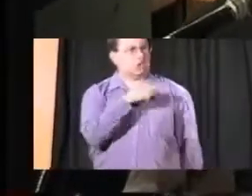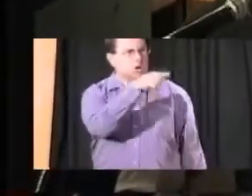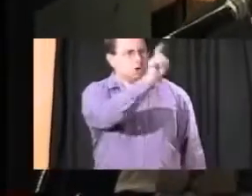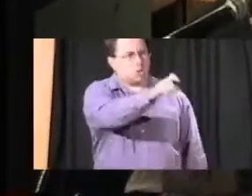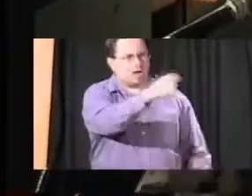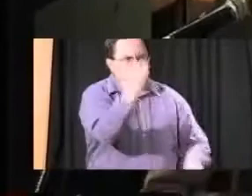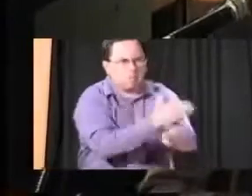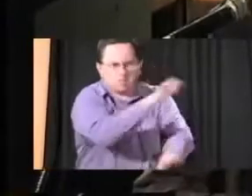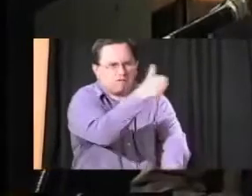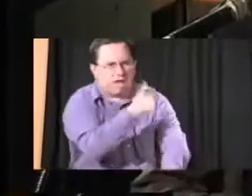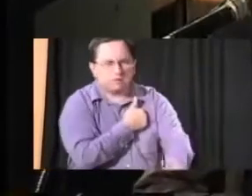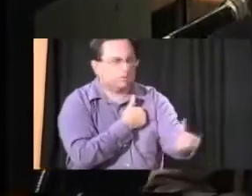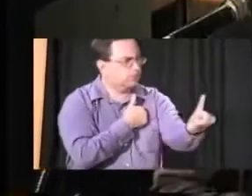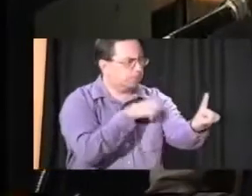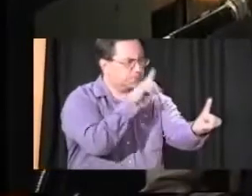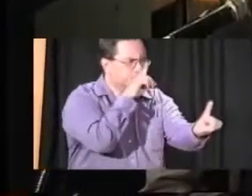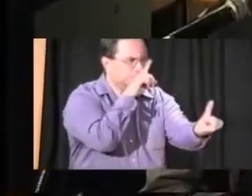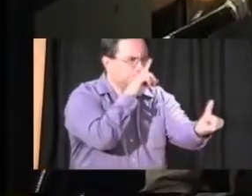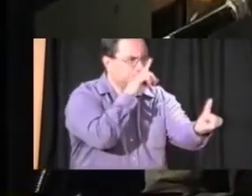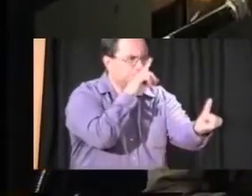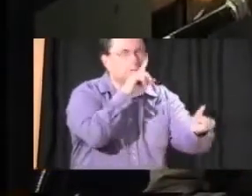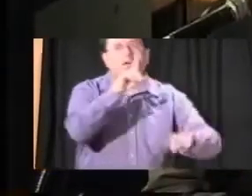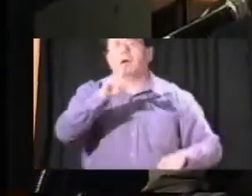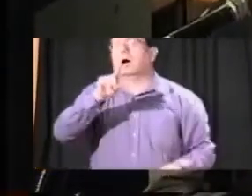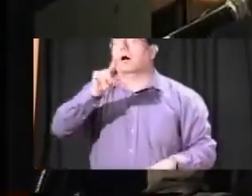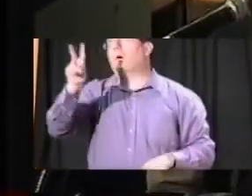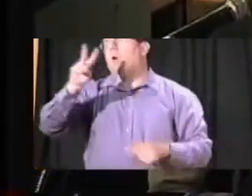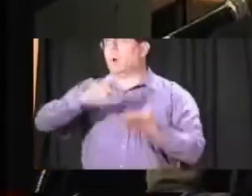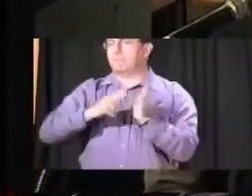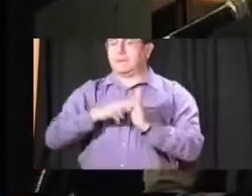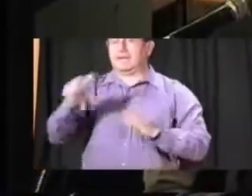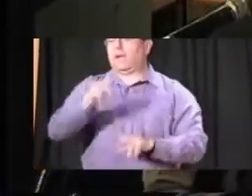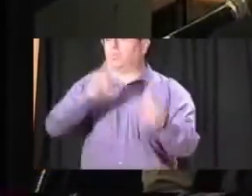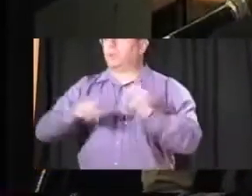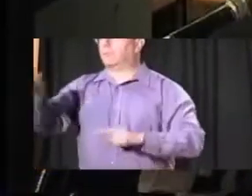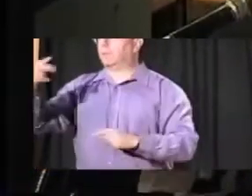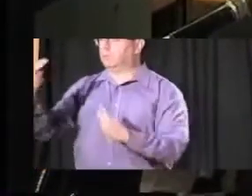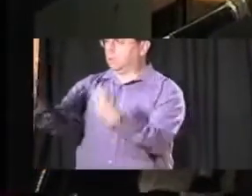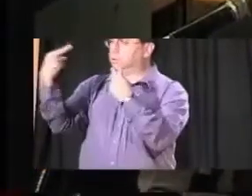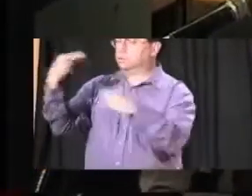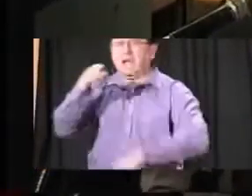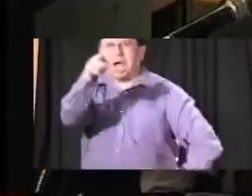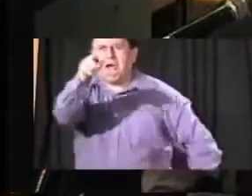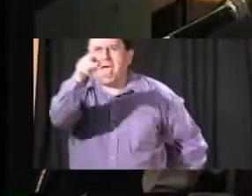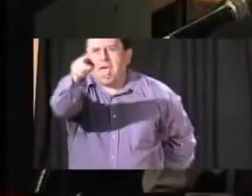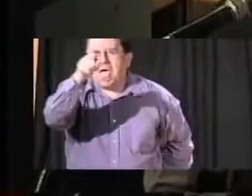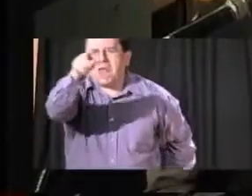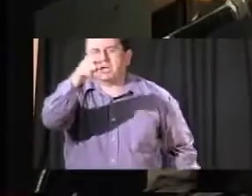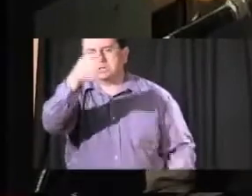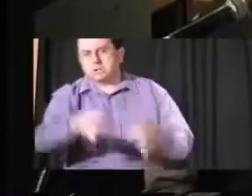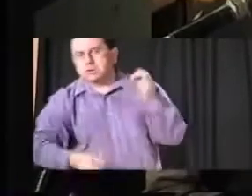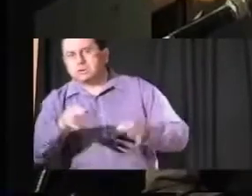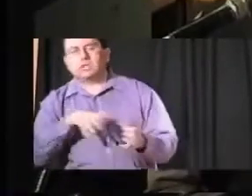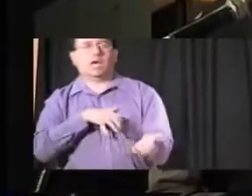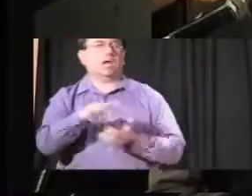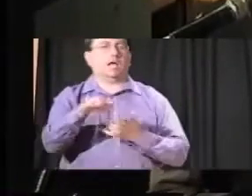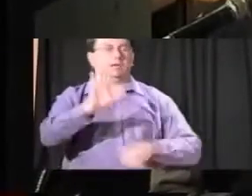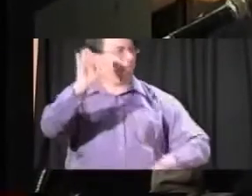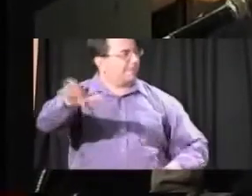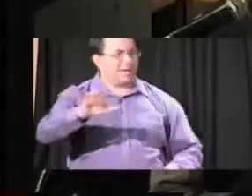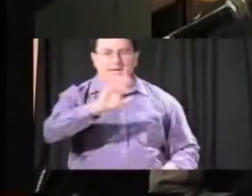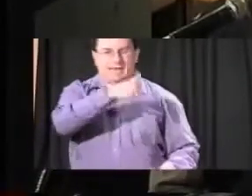shape up your attitude, buddy. And I don't mean the attitude of others who may stare, point, judge, or chuckle at a